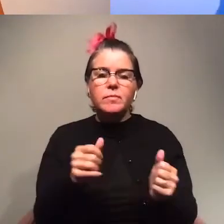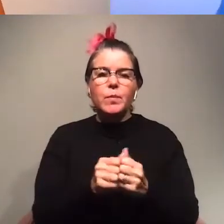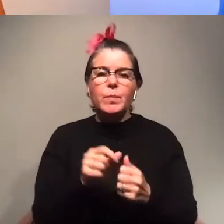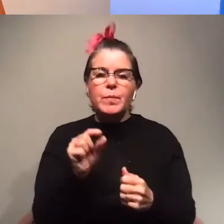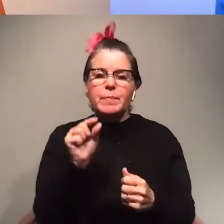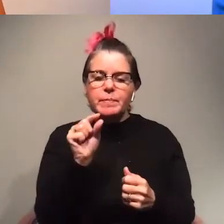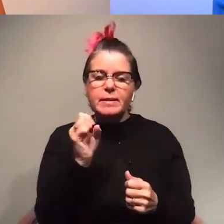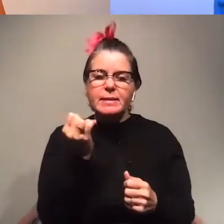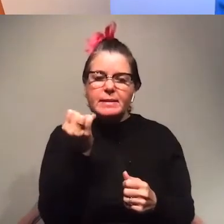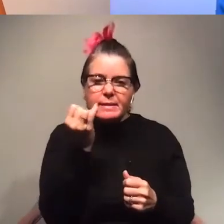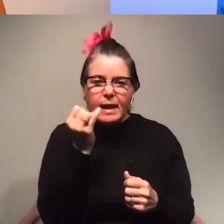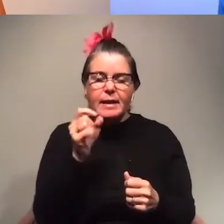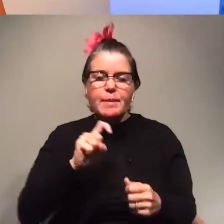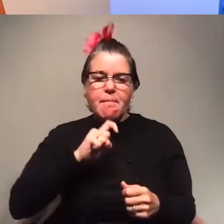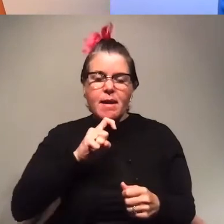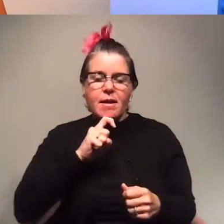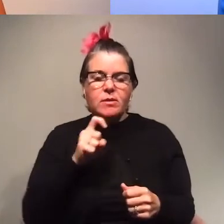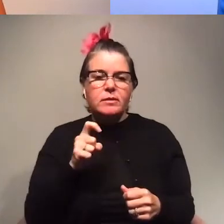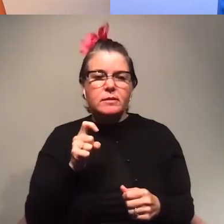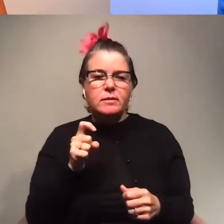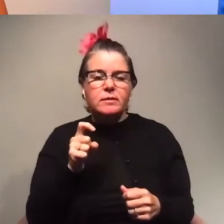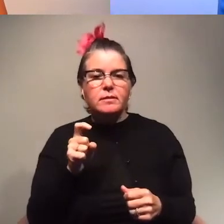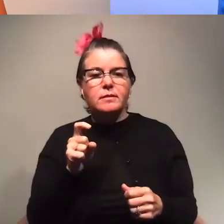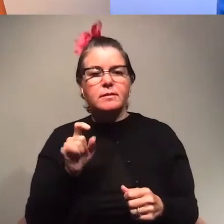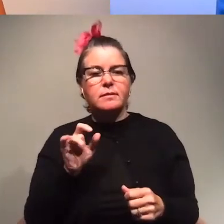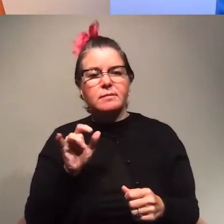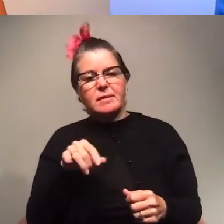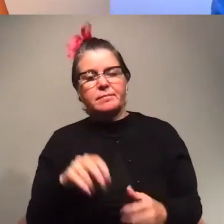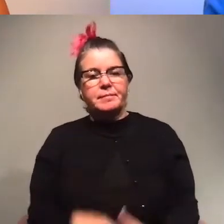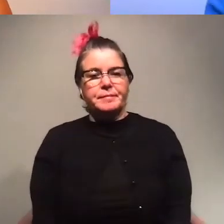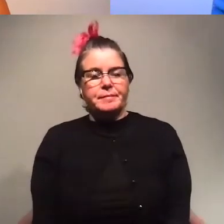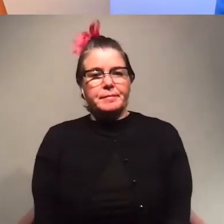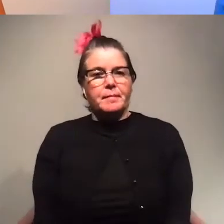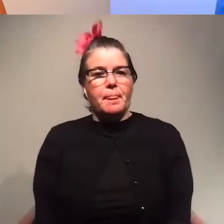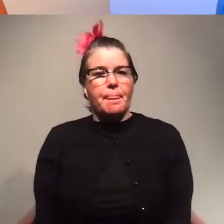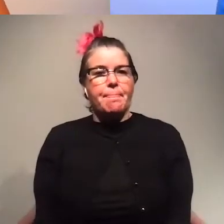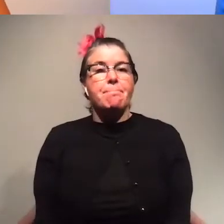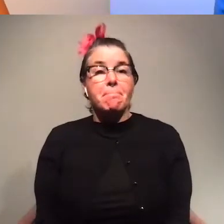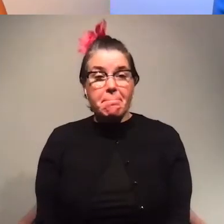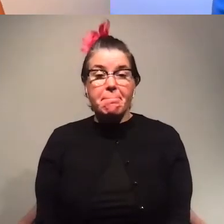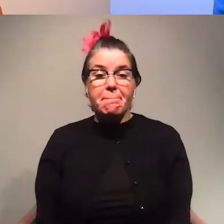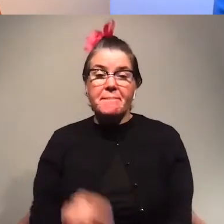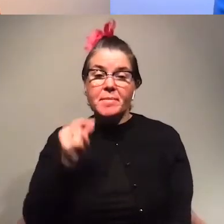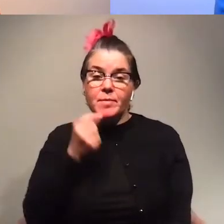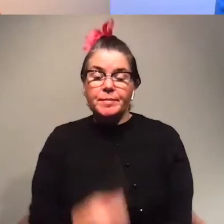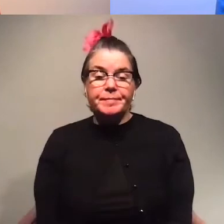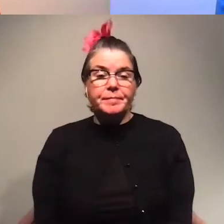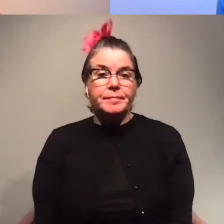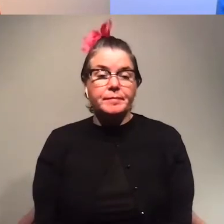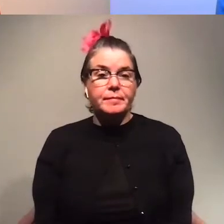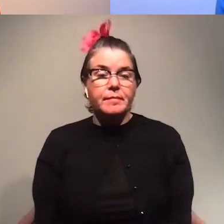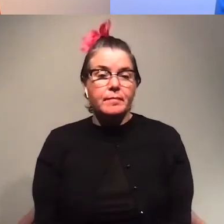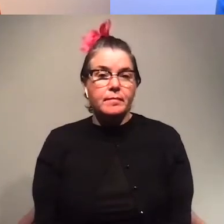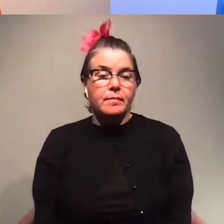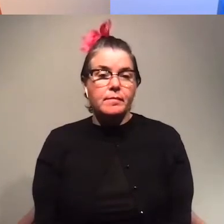tiny metals into the boxes. Gotcha. Yeah, cool. And then